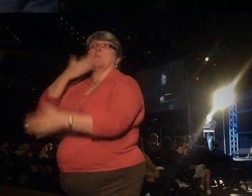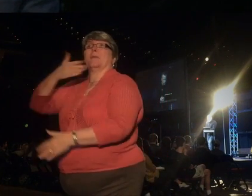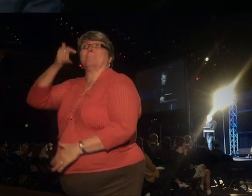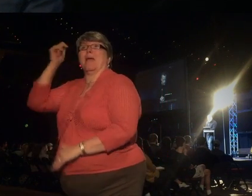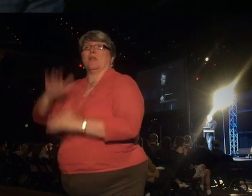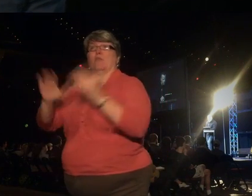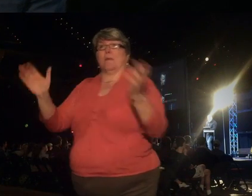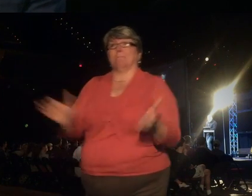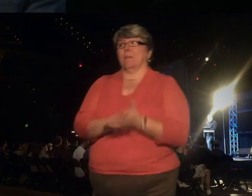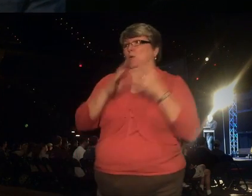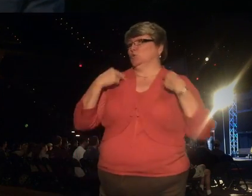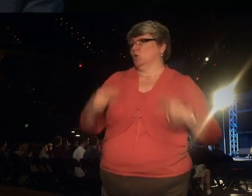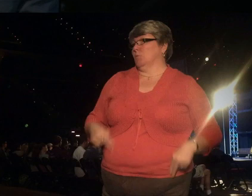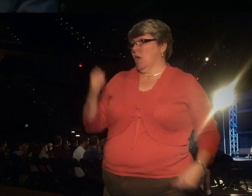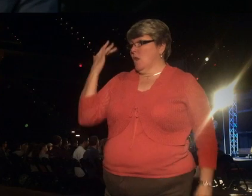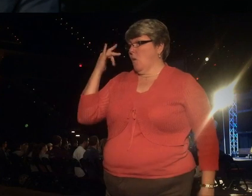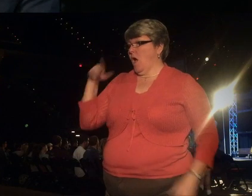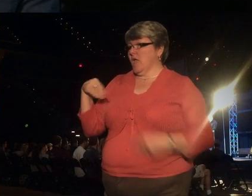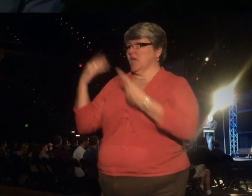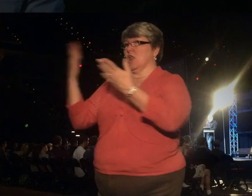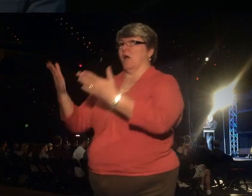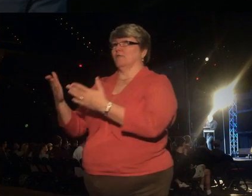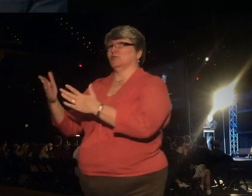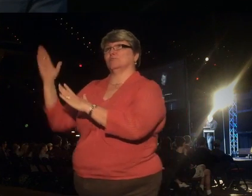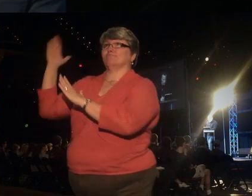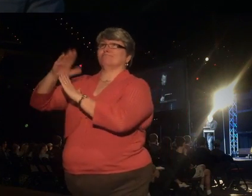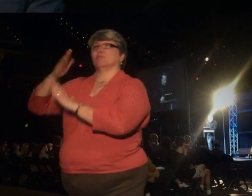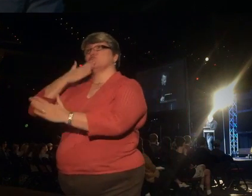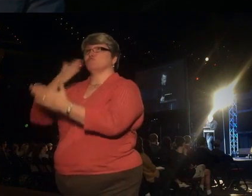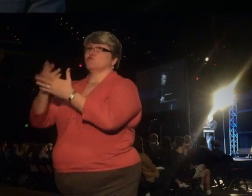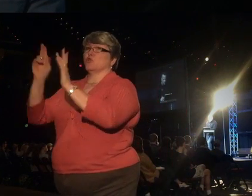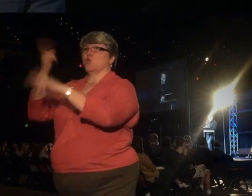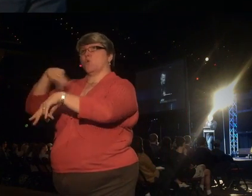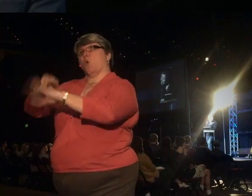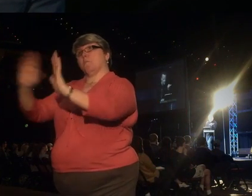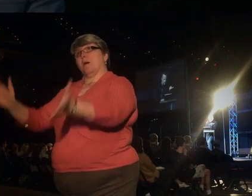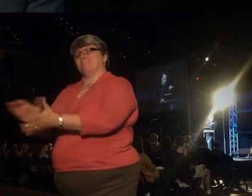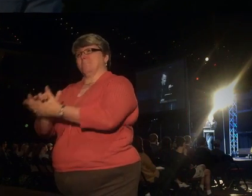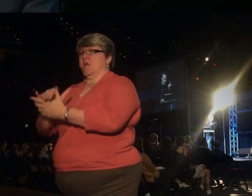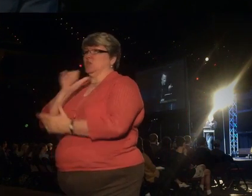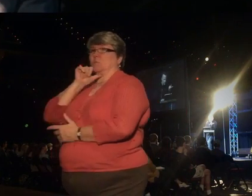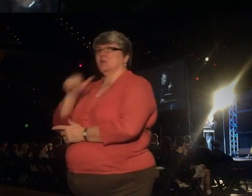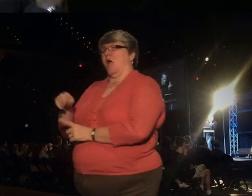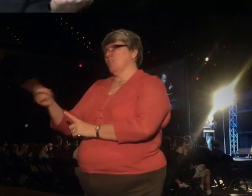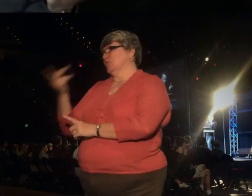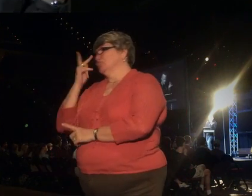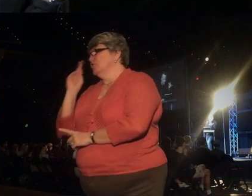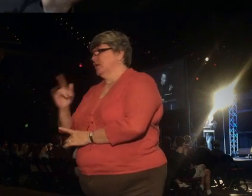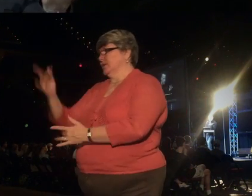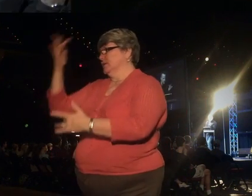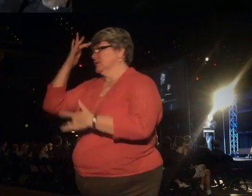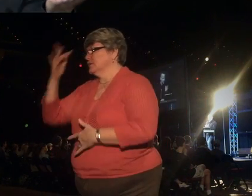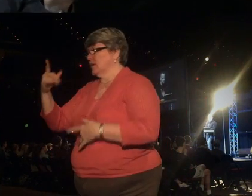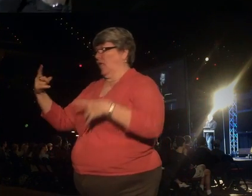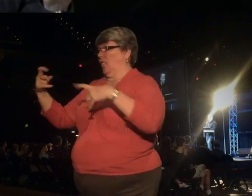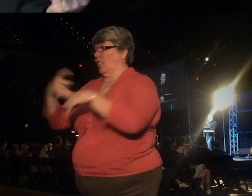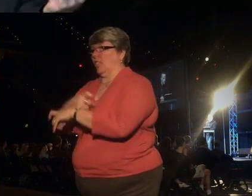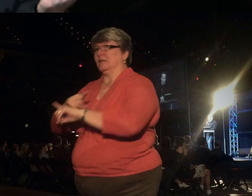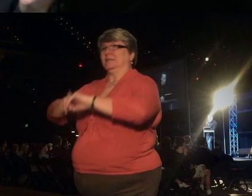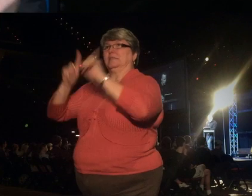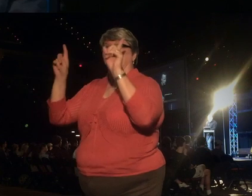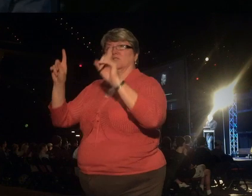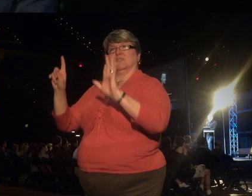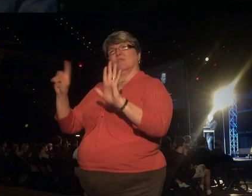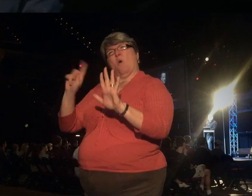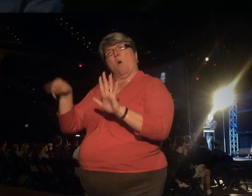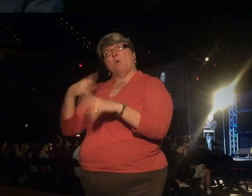human relationships because it offers the upsides of normal marriage without the downsides of infidelity, illness, conflict, and complex differences. And the